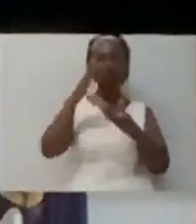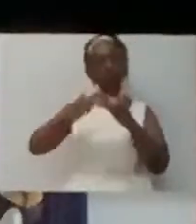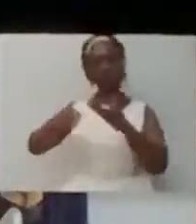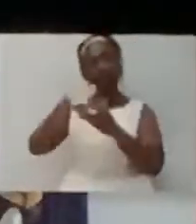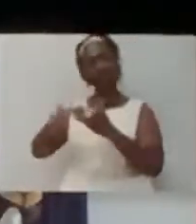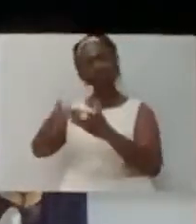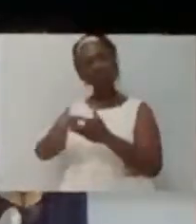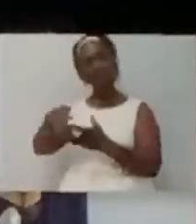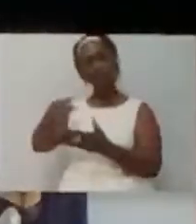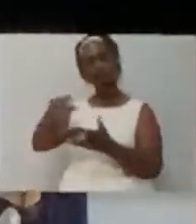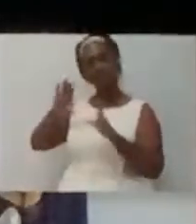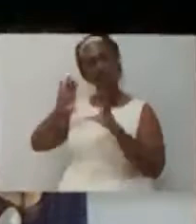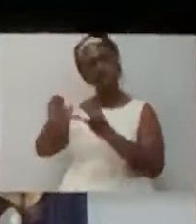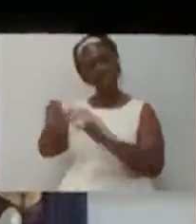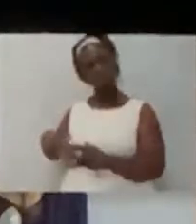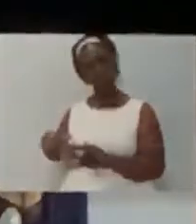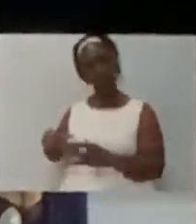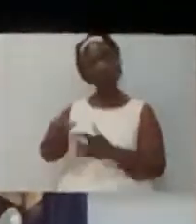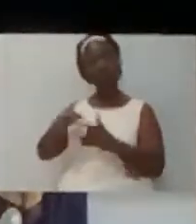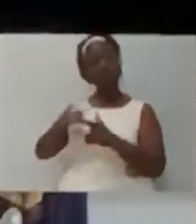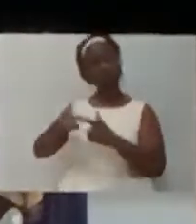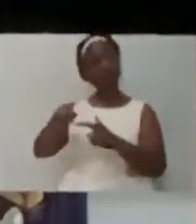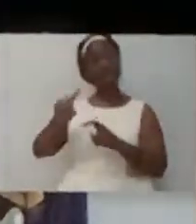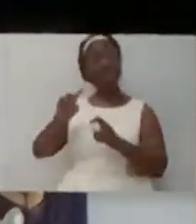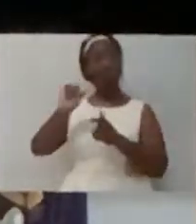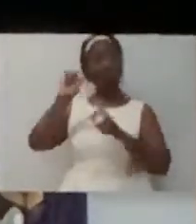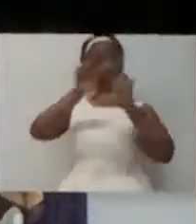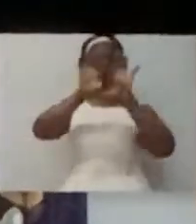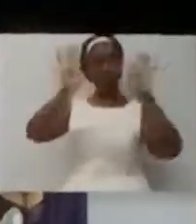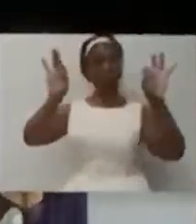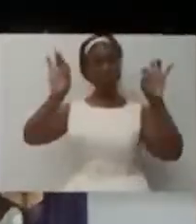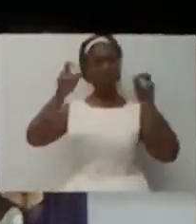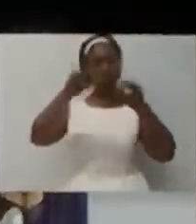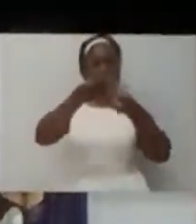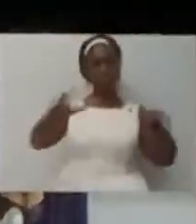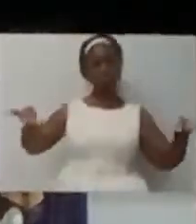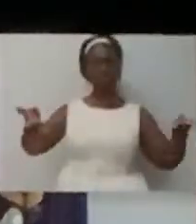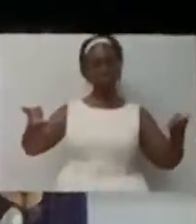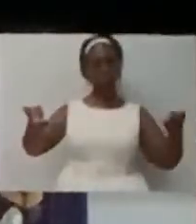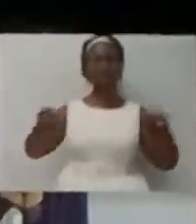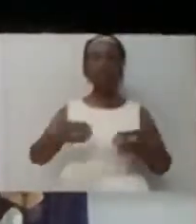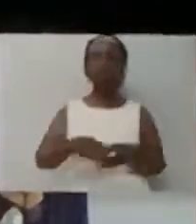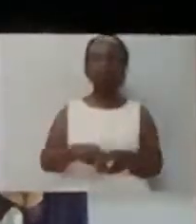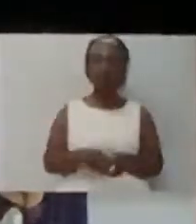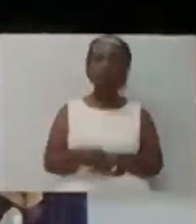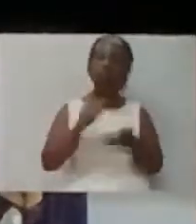completion of a course of study at a school at which diplomas are given.